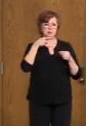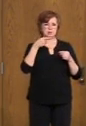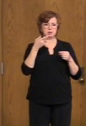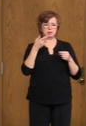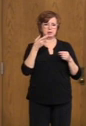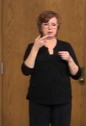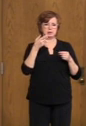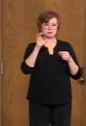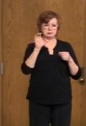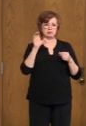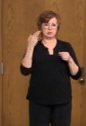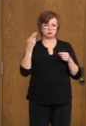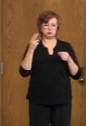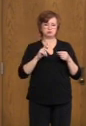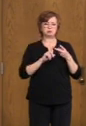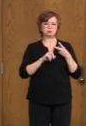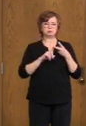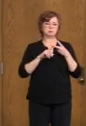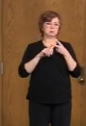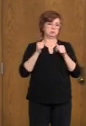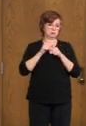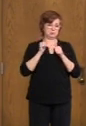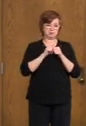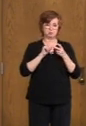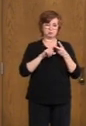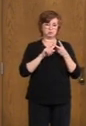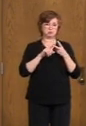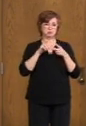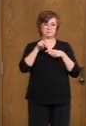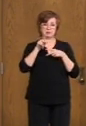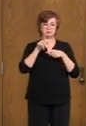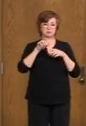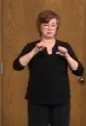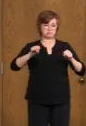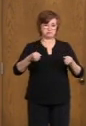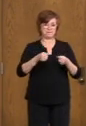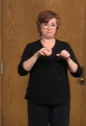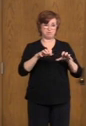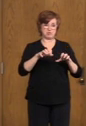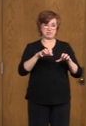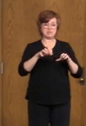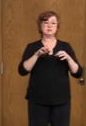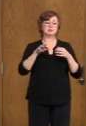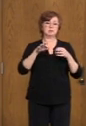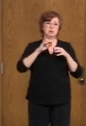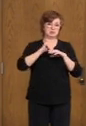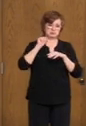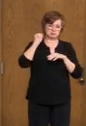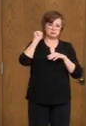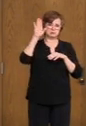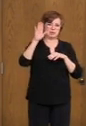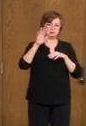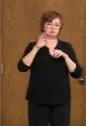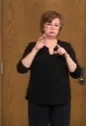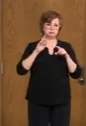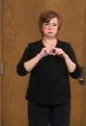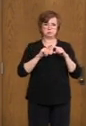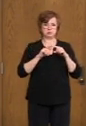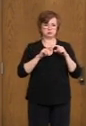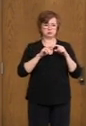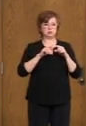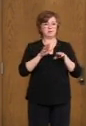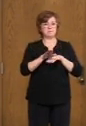unfrozen product to administer, if we have vaccine left, we would go deeper into some of those priority populations in phase 1, but not going